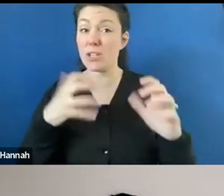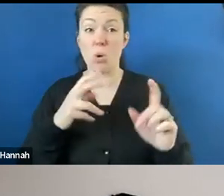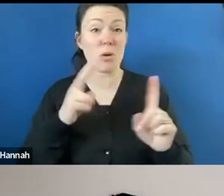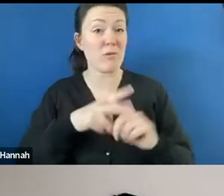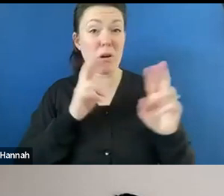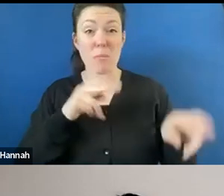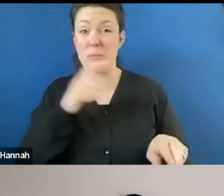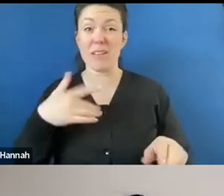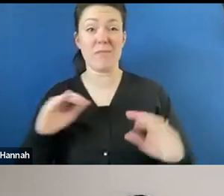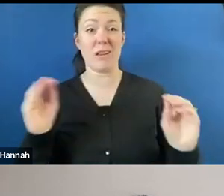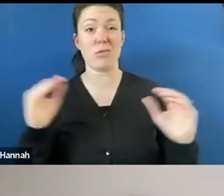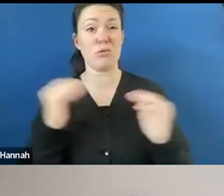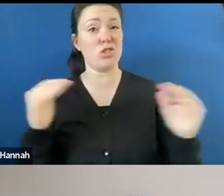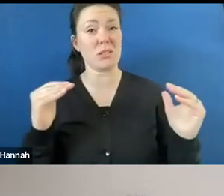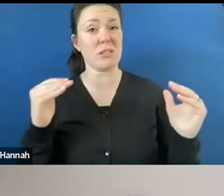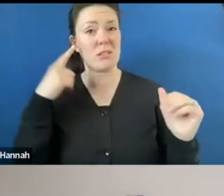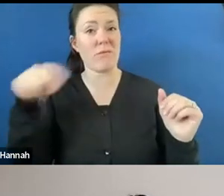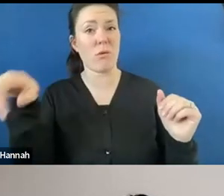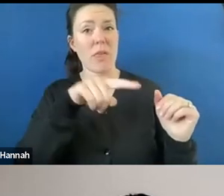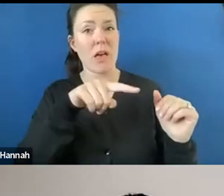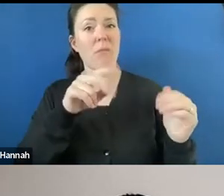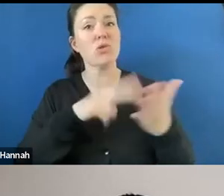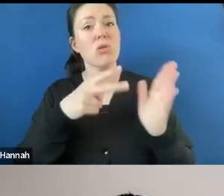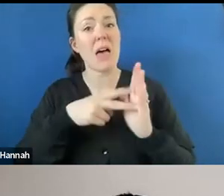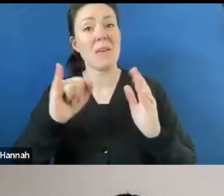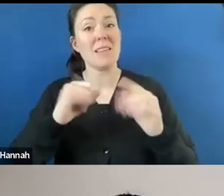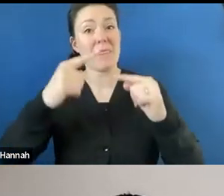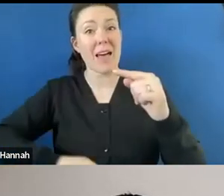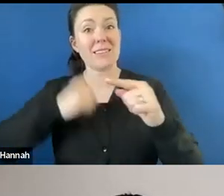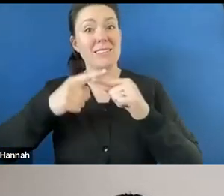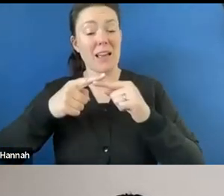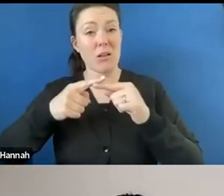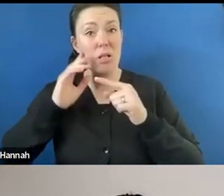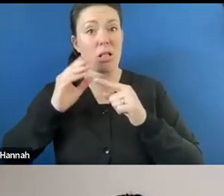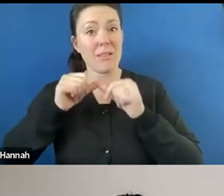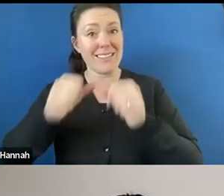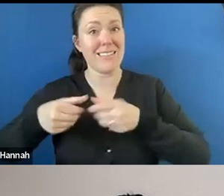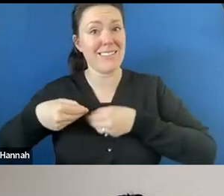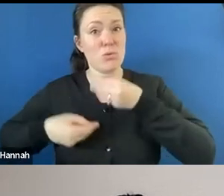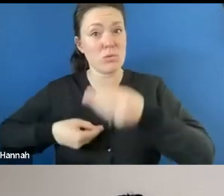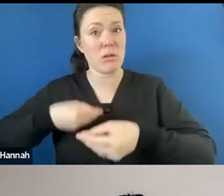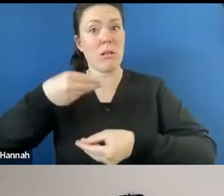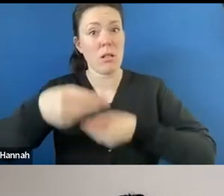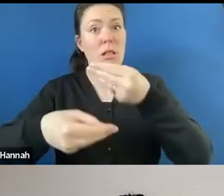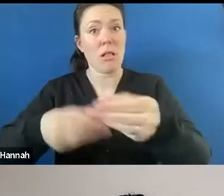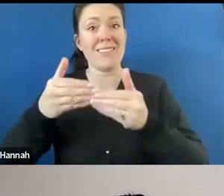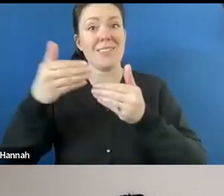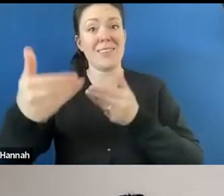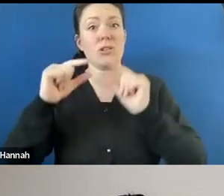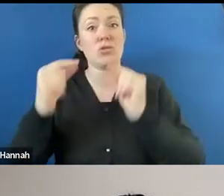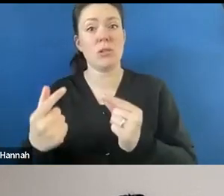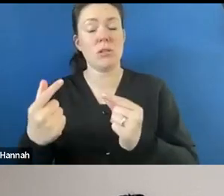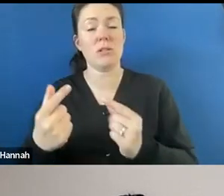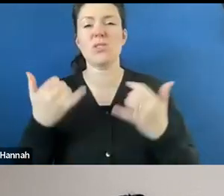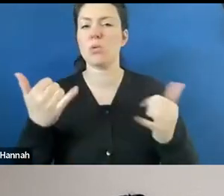And then we end up repeating the cycle, generational, and it's time that we utilize